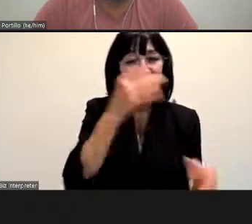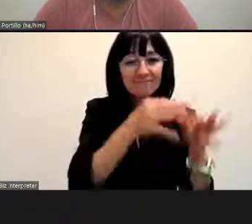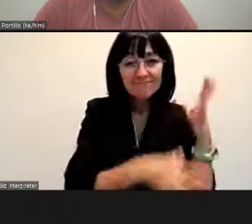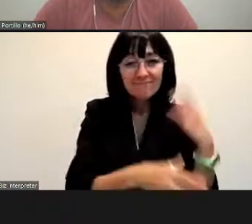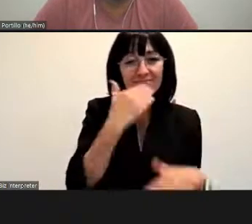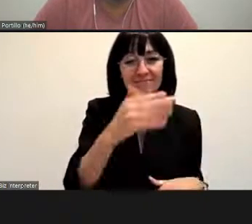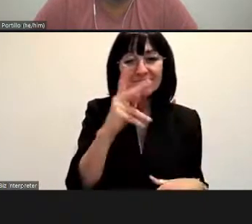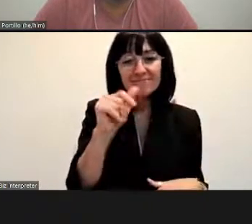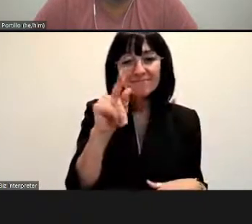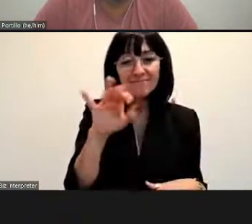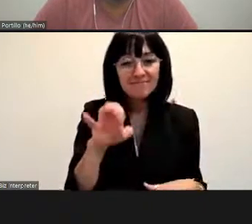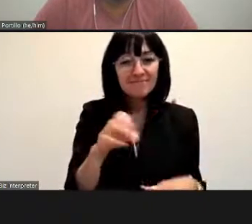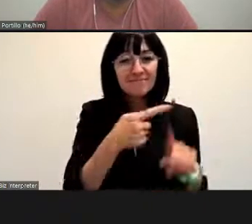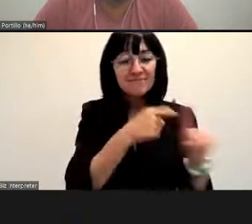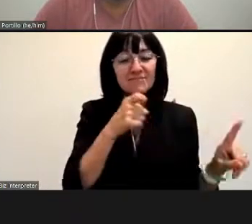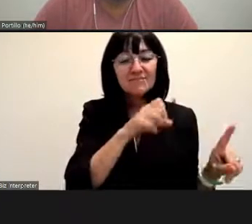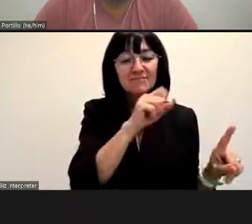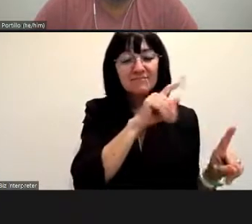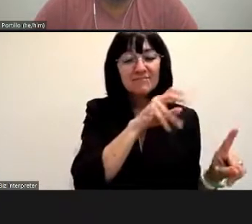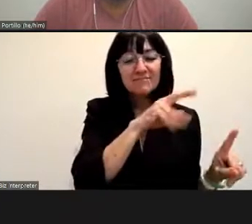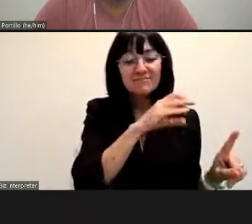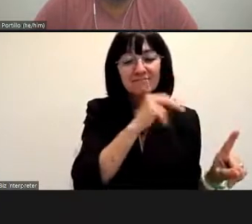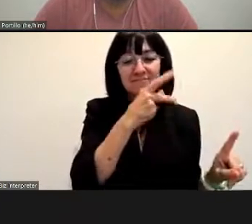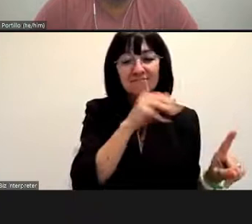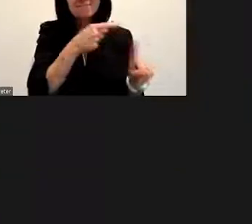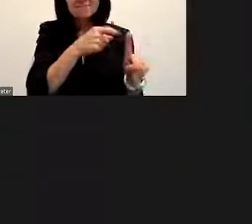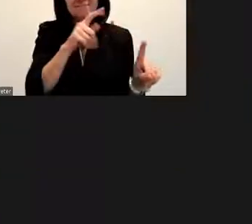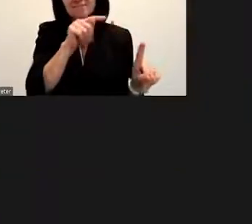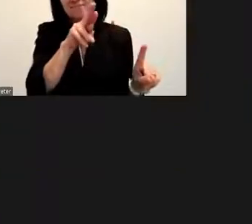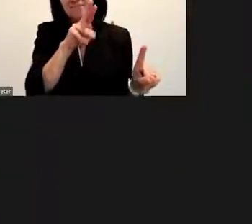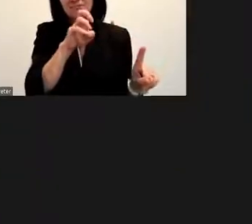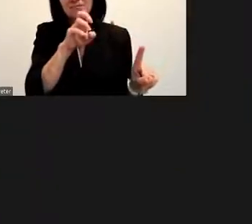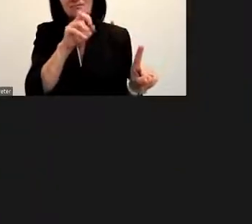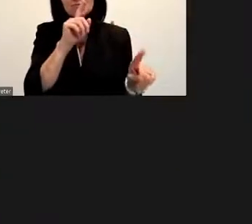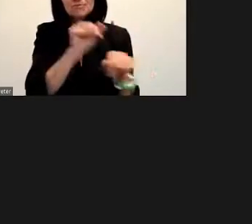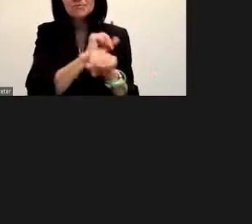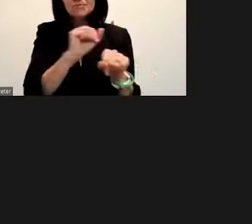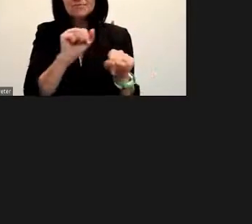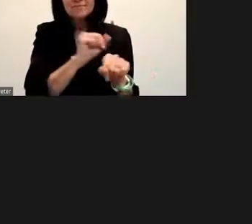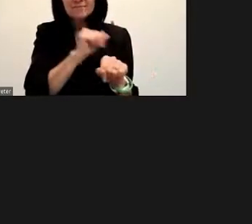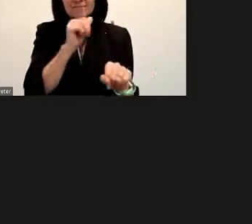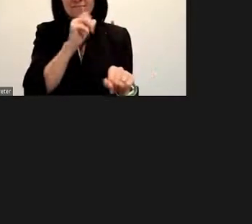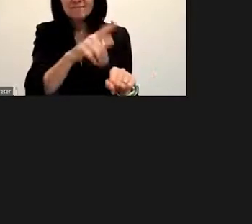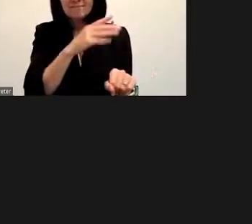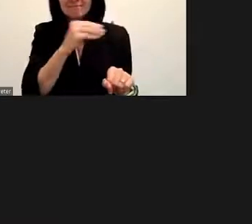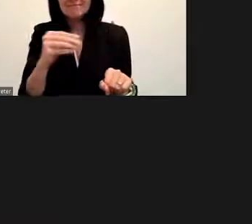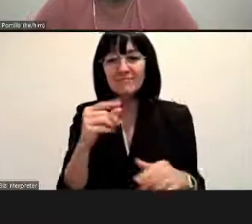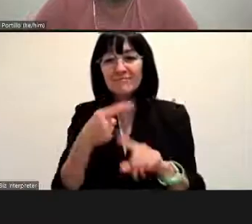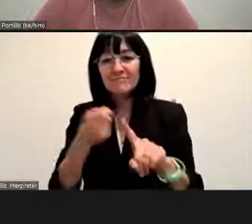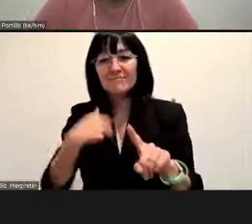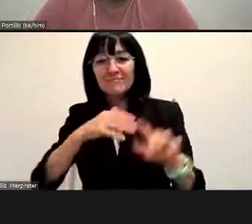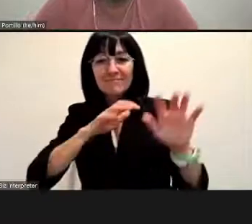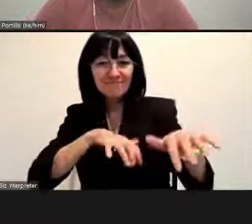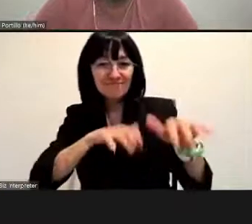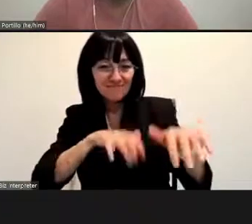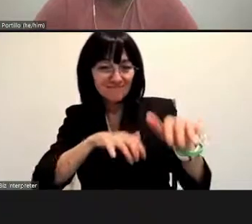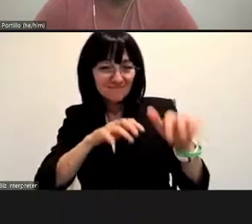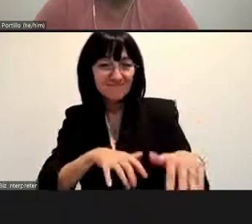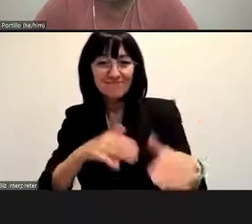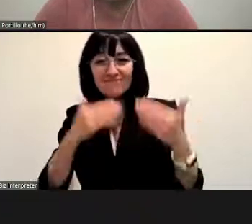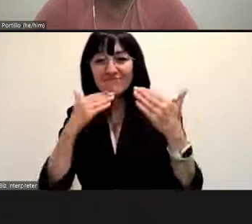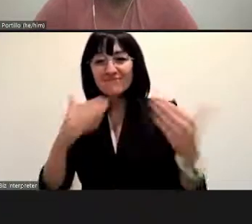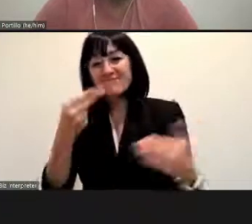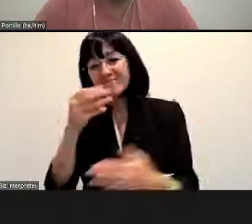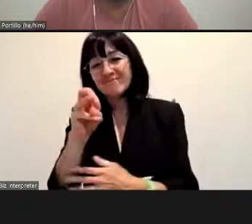and Pam from TrueBiz ASL, and Sean, our captioner from the National Captioning Institute. Thank you, HowlRound, for having us. Thank